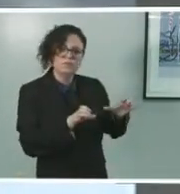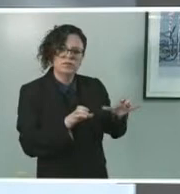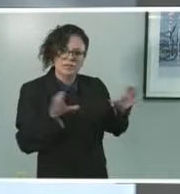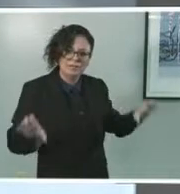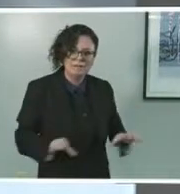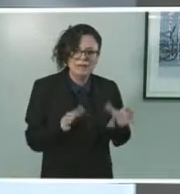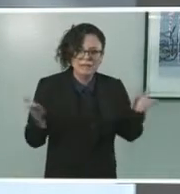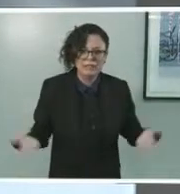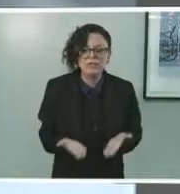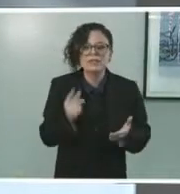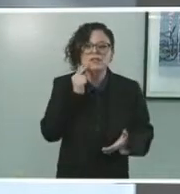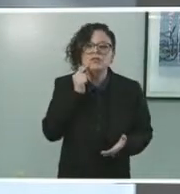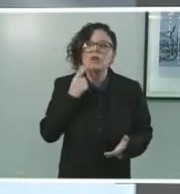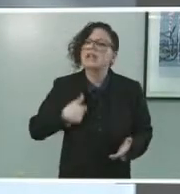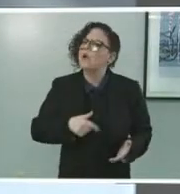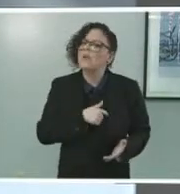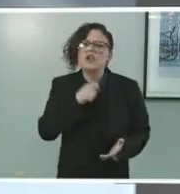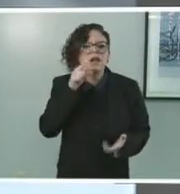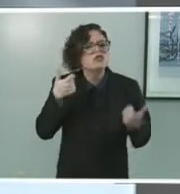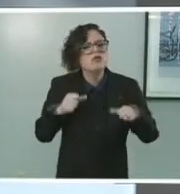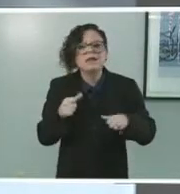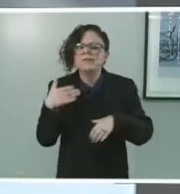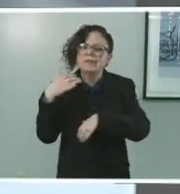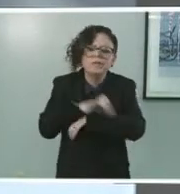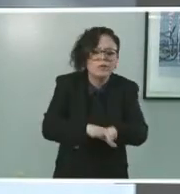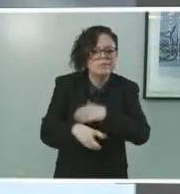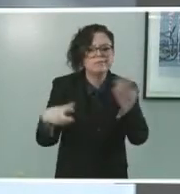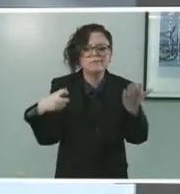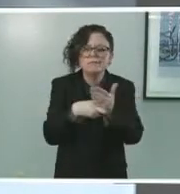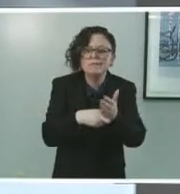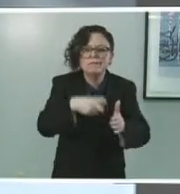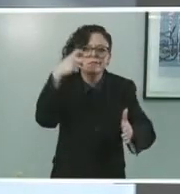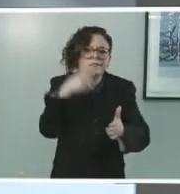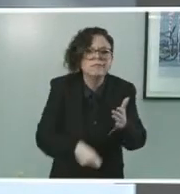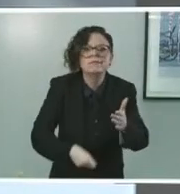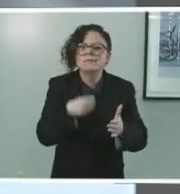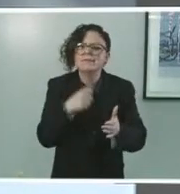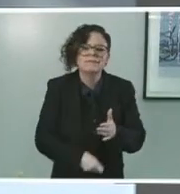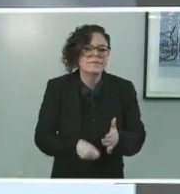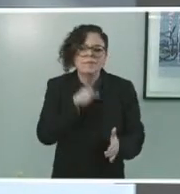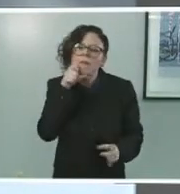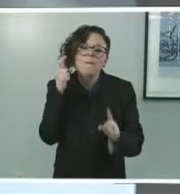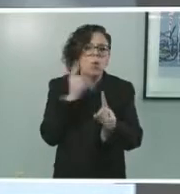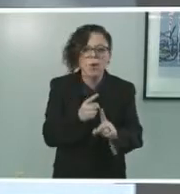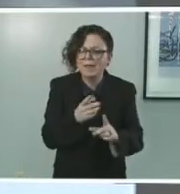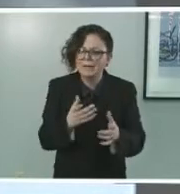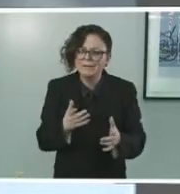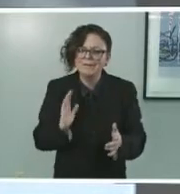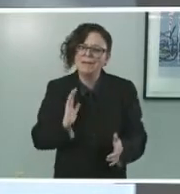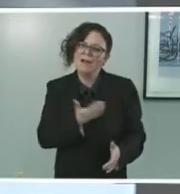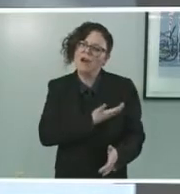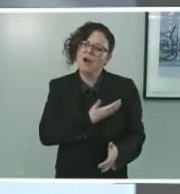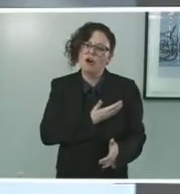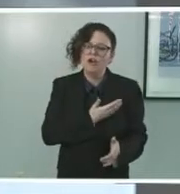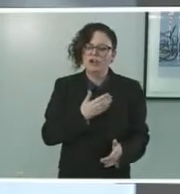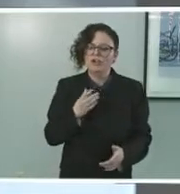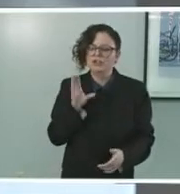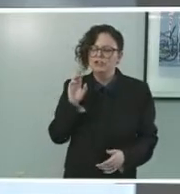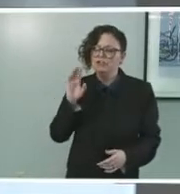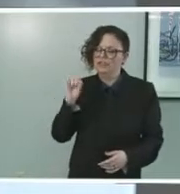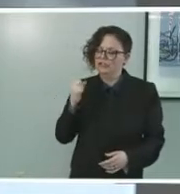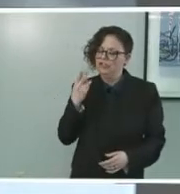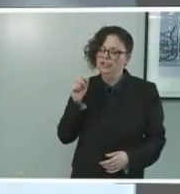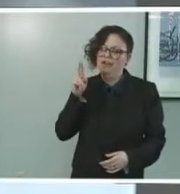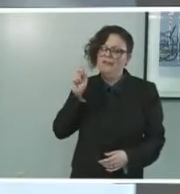going to be looking to enforce violations. Our sheriff's department does a tremendous job. They have their hands full. They